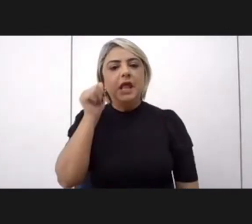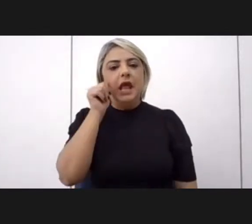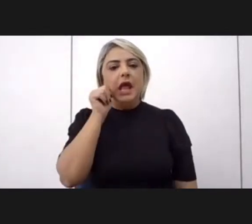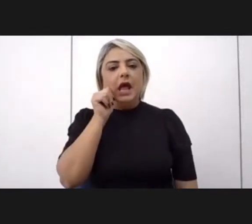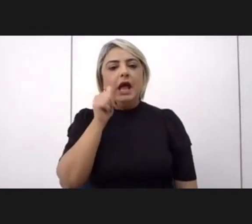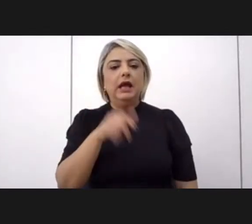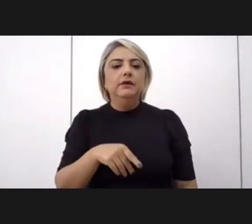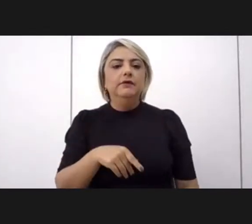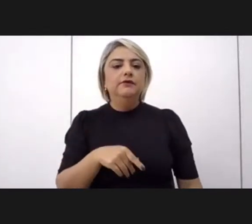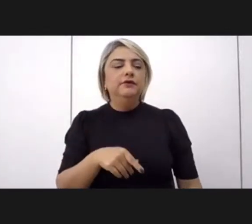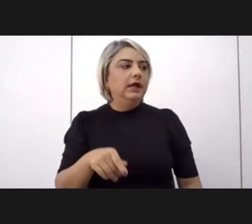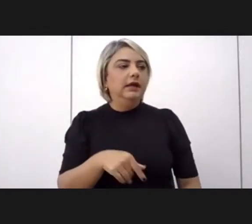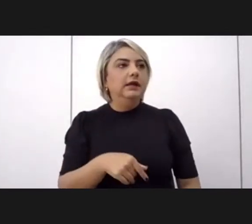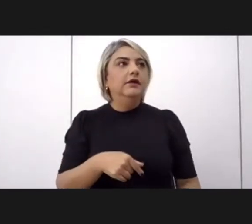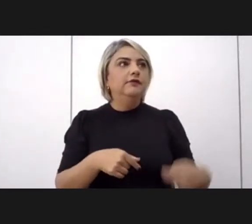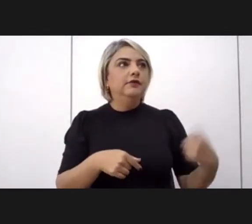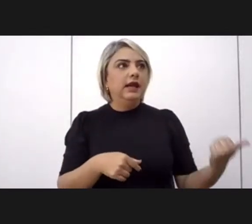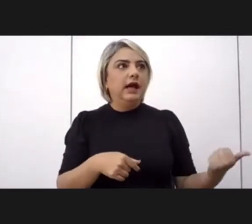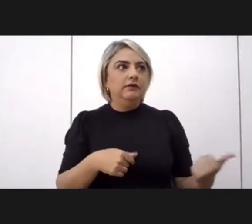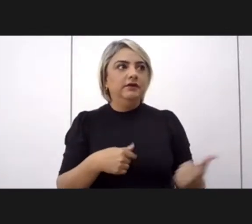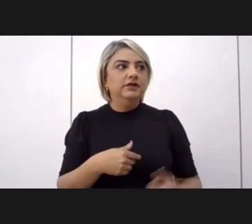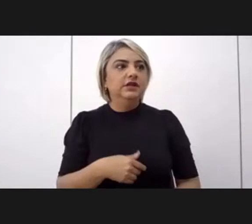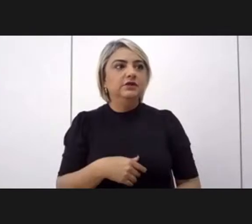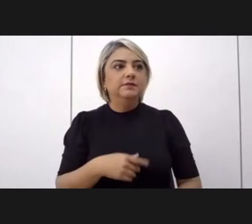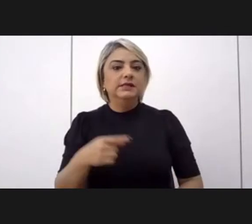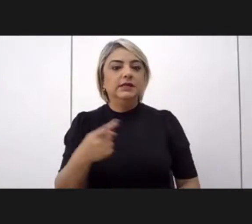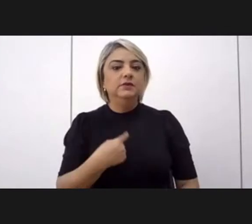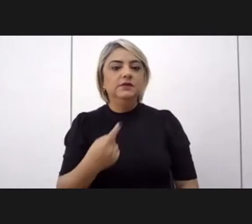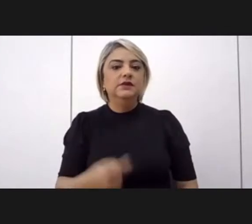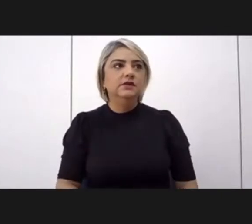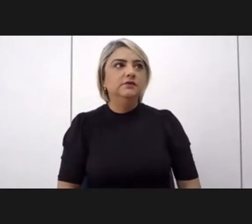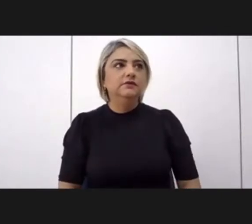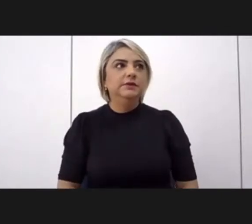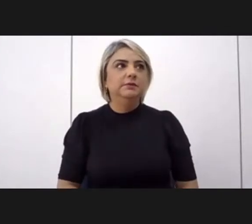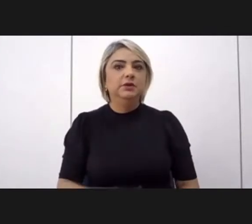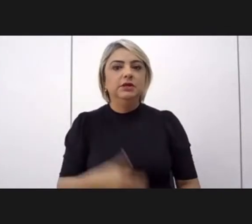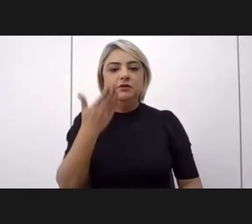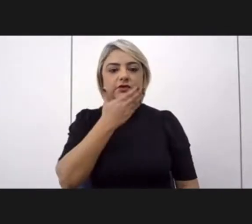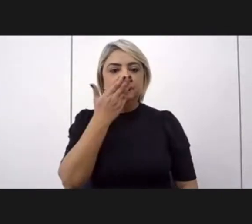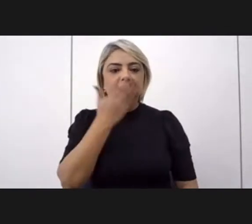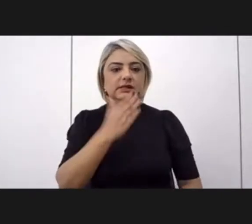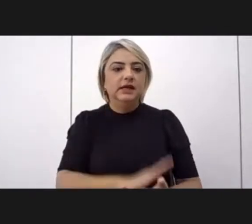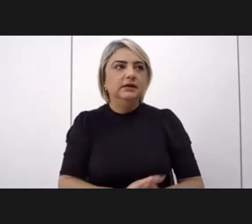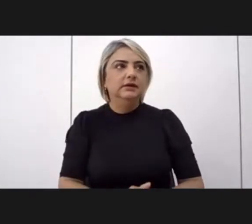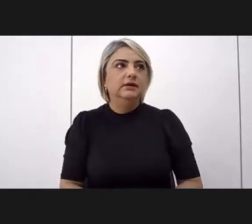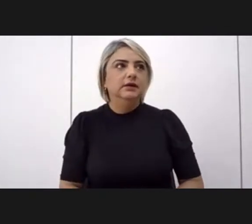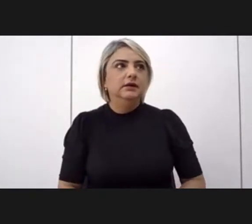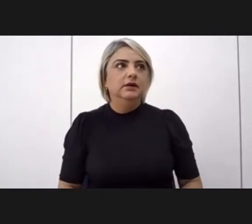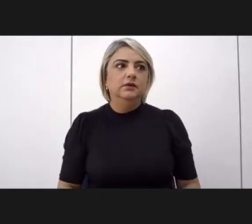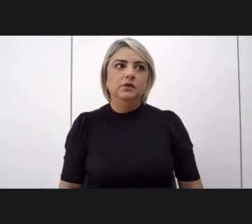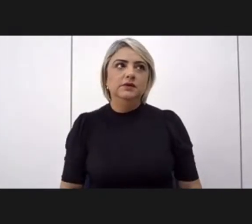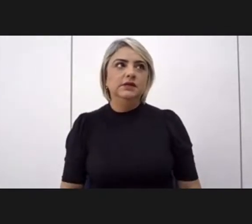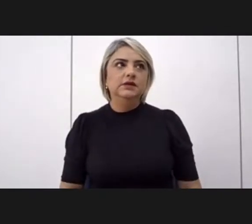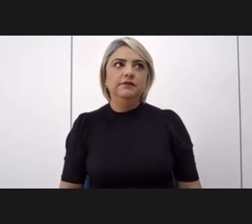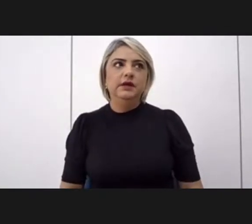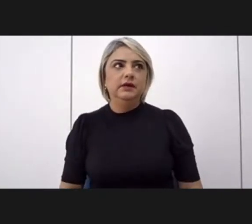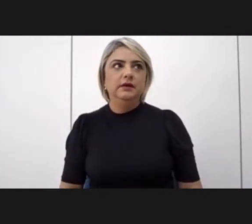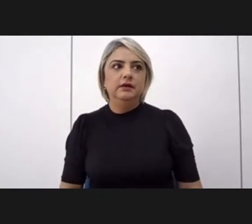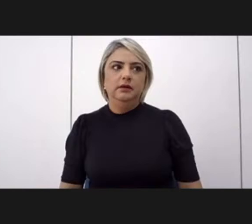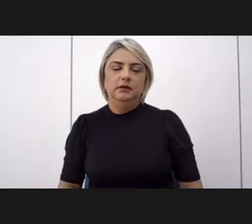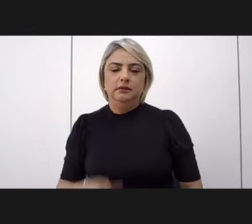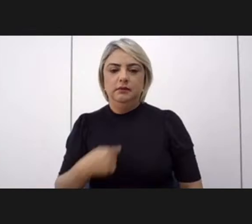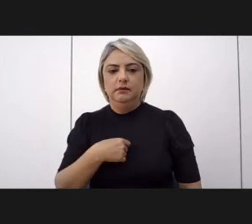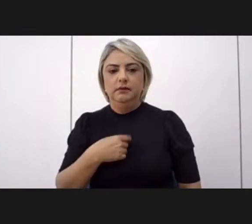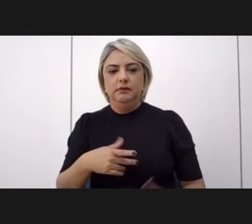to a health issue, and we hope to have her on another